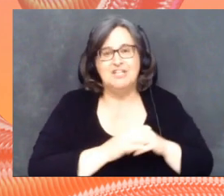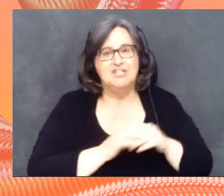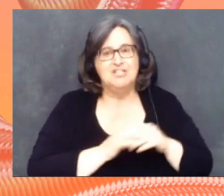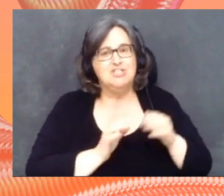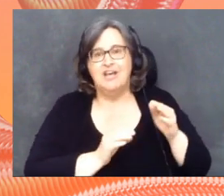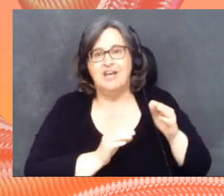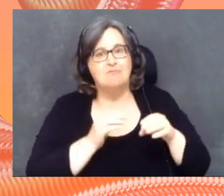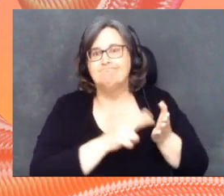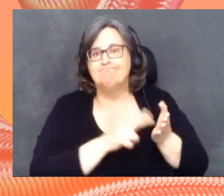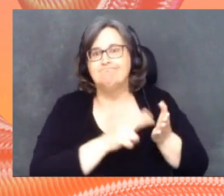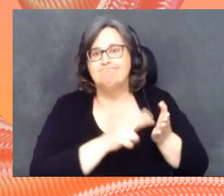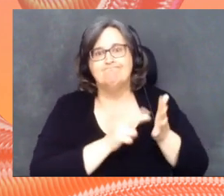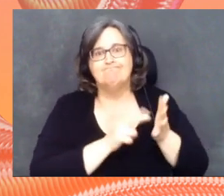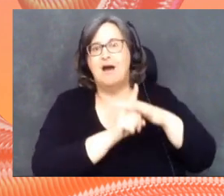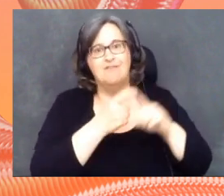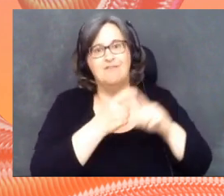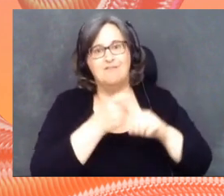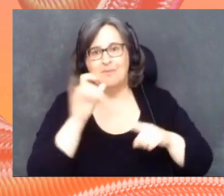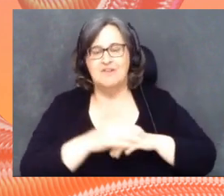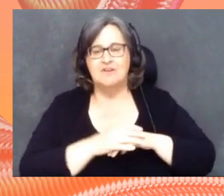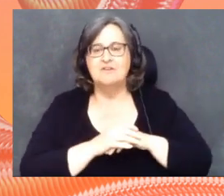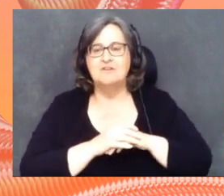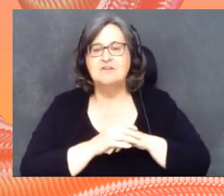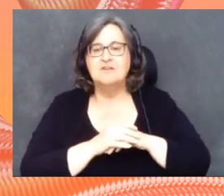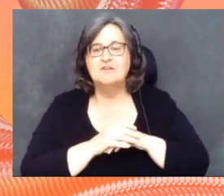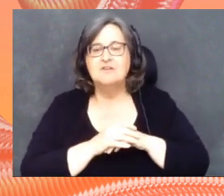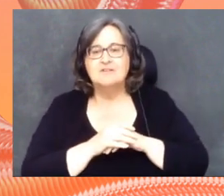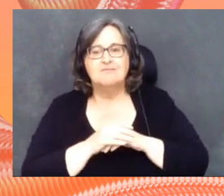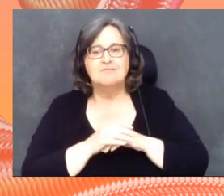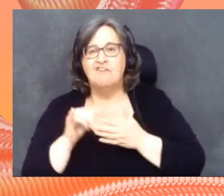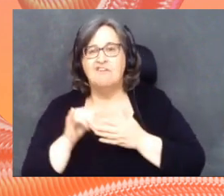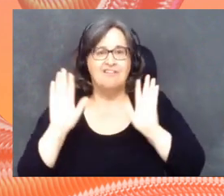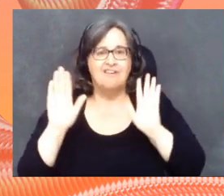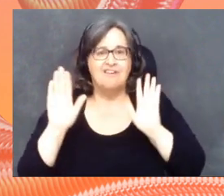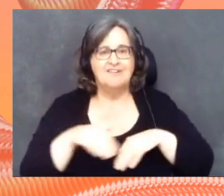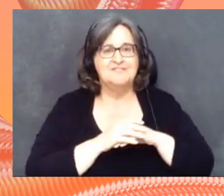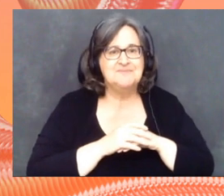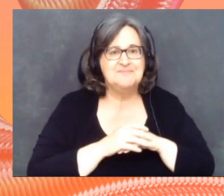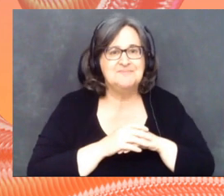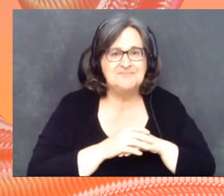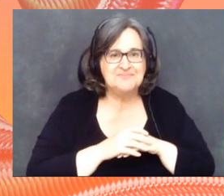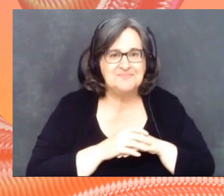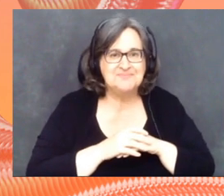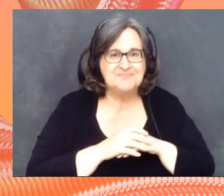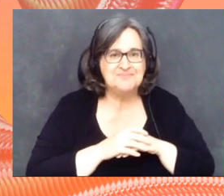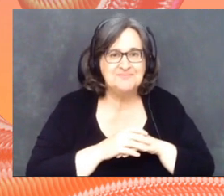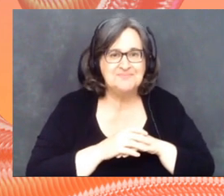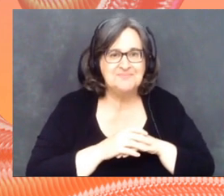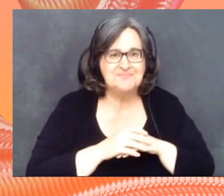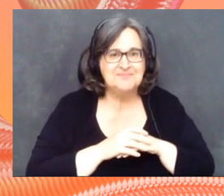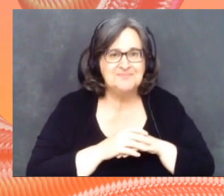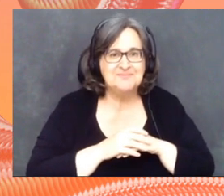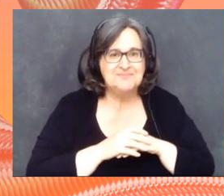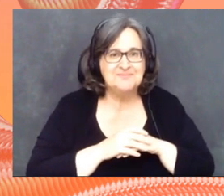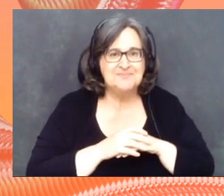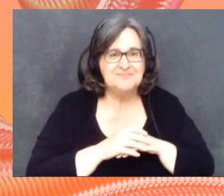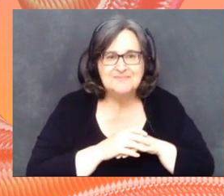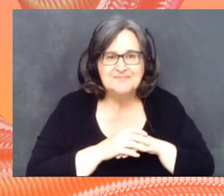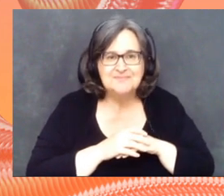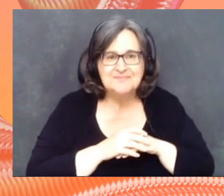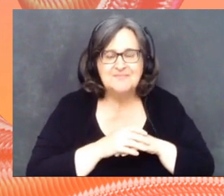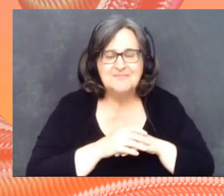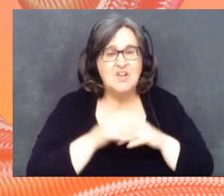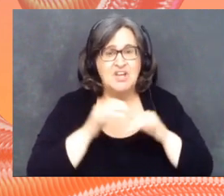heads though. Like, we're like, fuck that. Exactly. Out. So. Yeah. And then staying inside the head of a